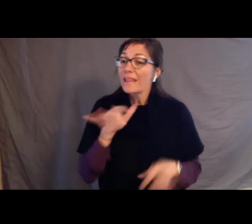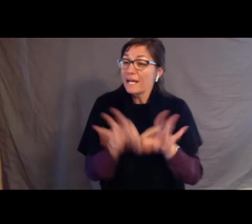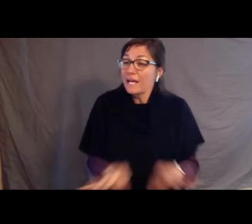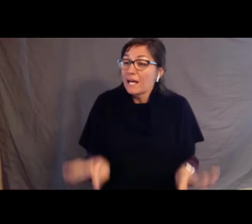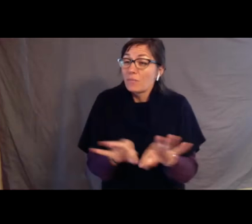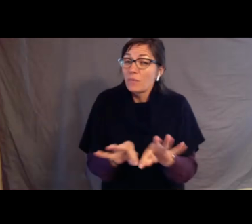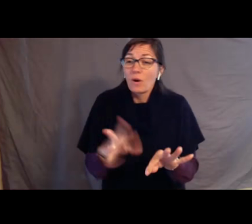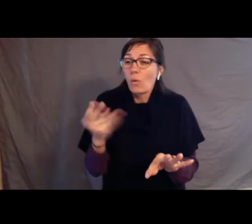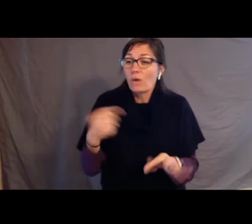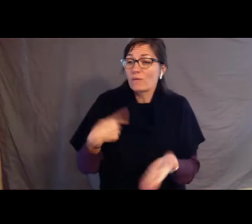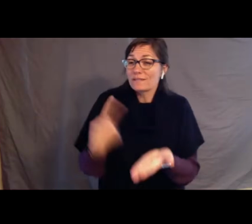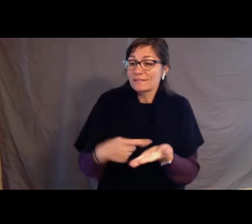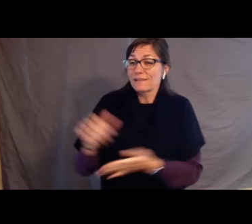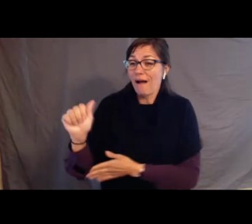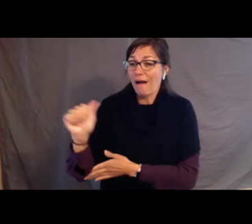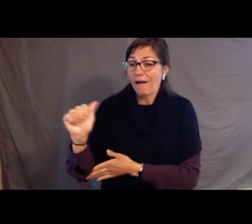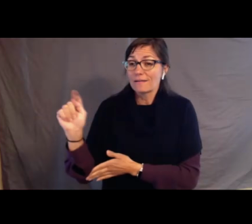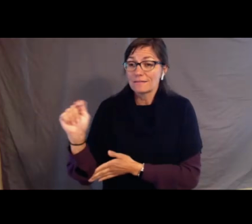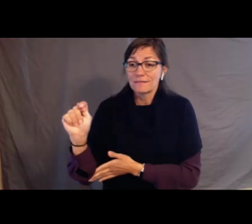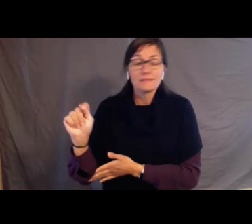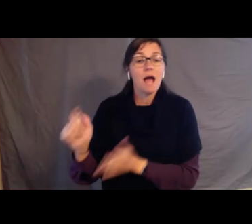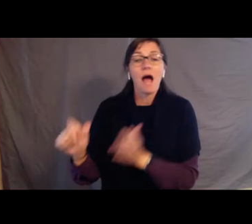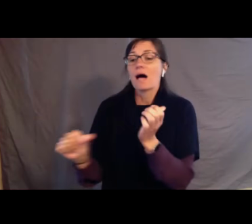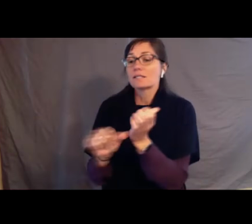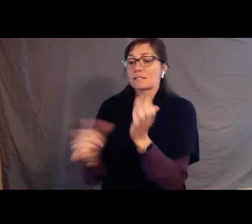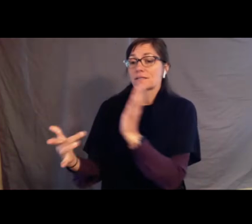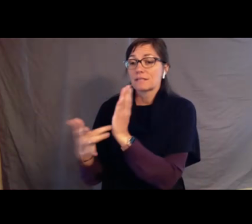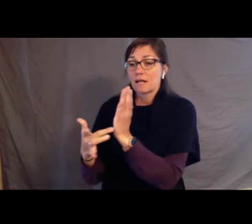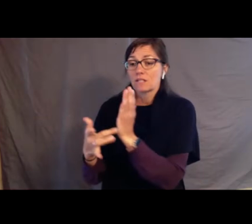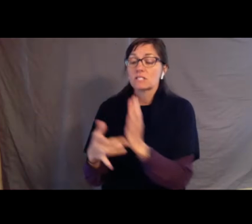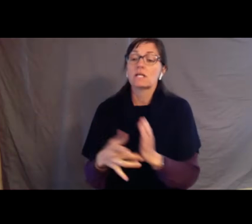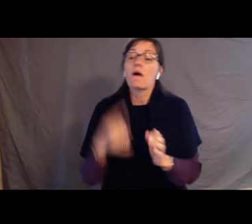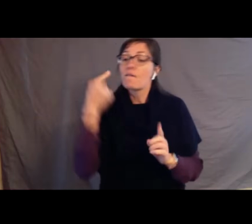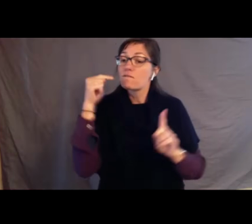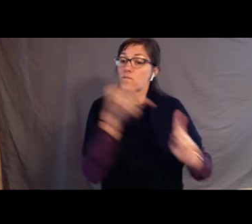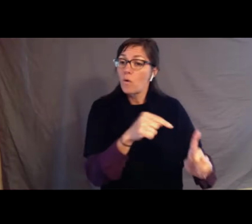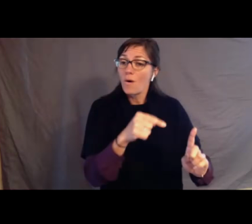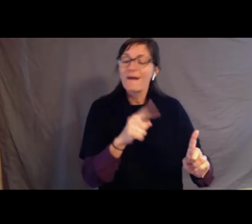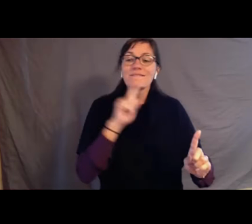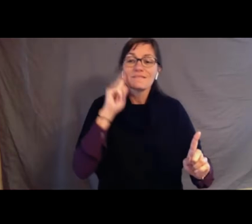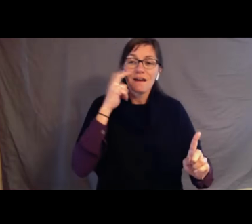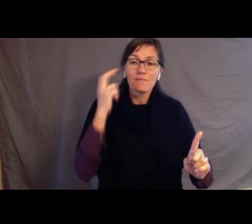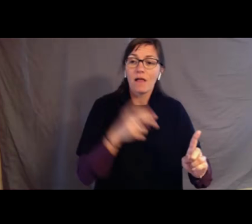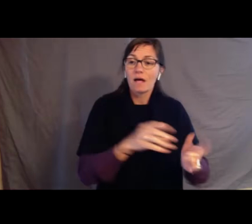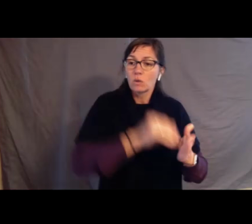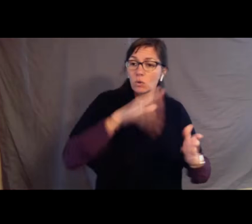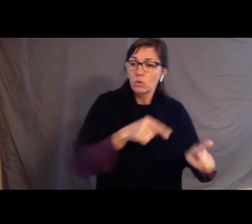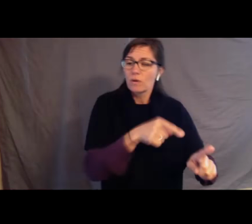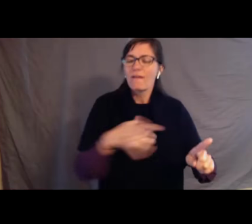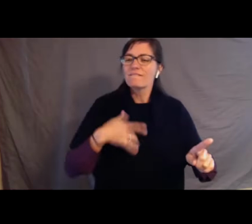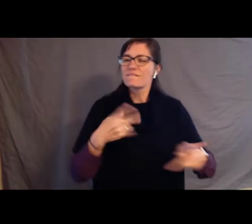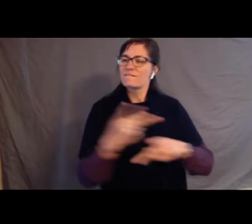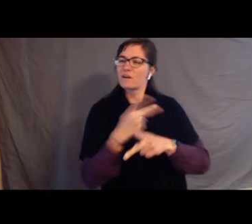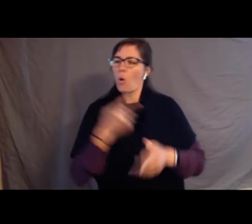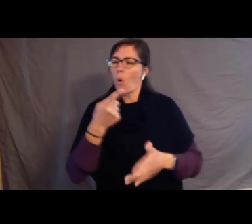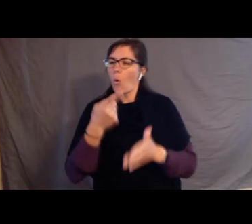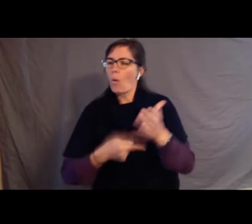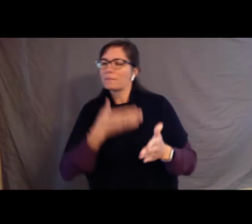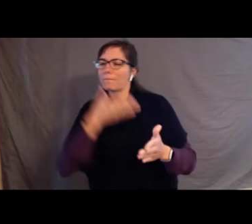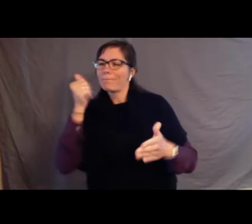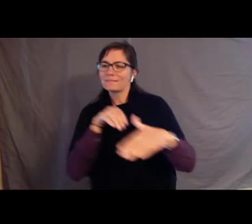assistive technology for students who are deafblind is that we really look at what is the strongest access mode. And with